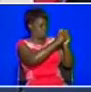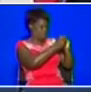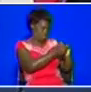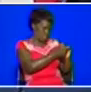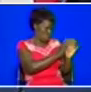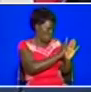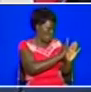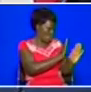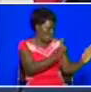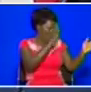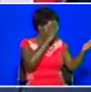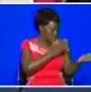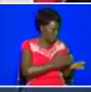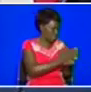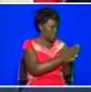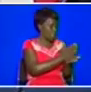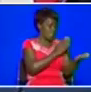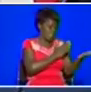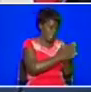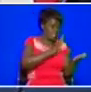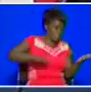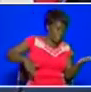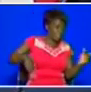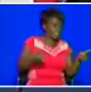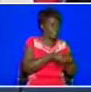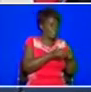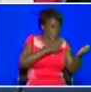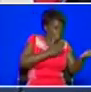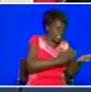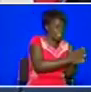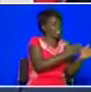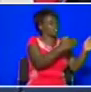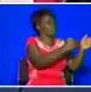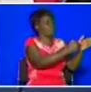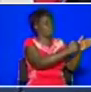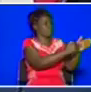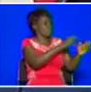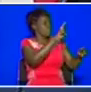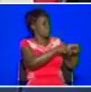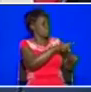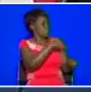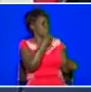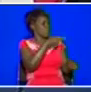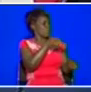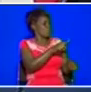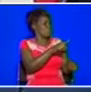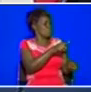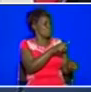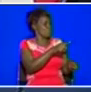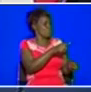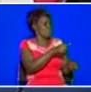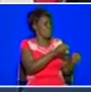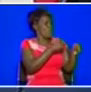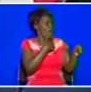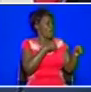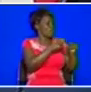is no justice delayed is justice denied. If you sit there and start saying, oh, you're going to plan a fixed system